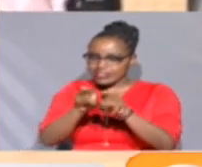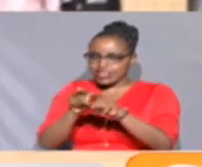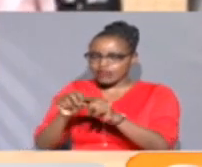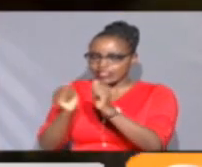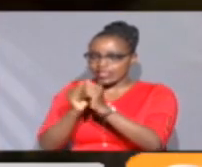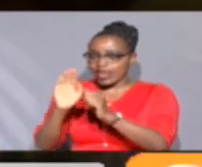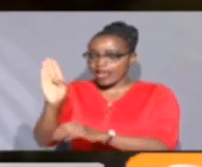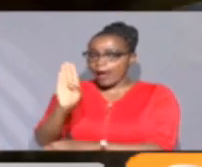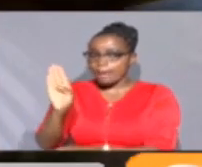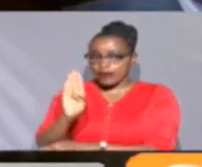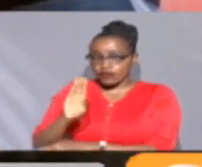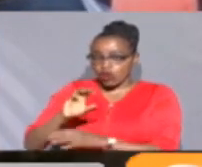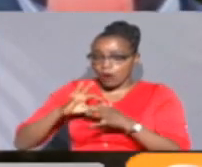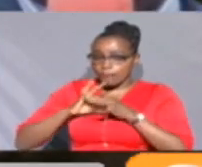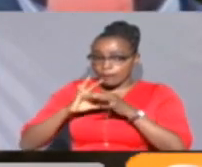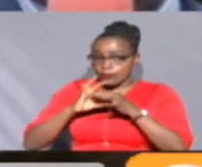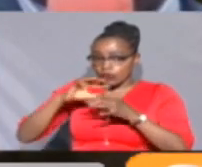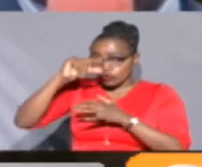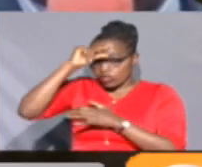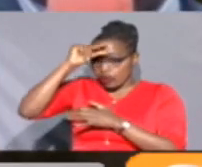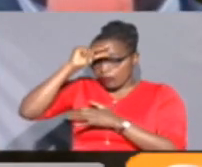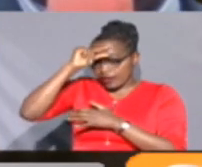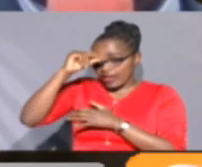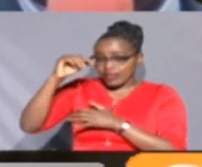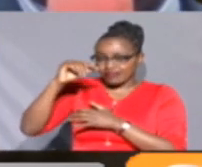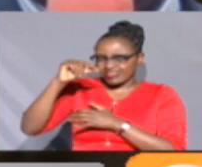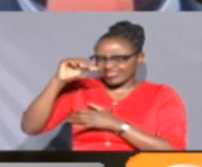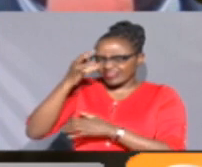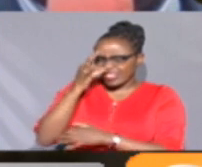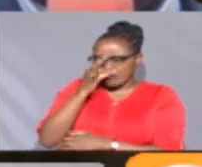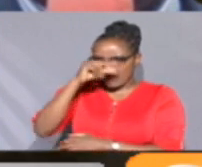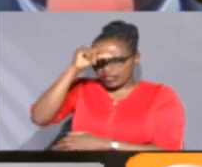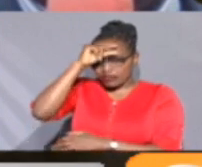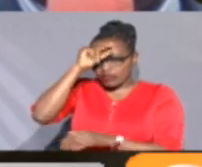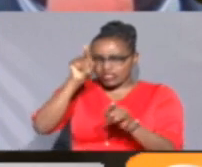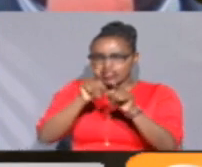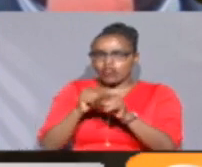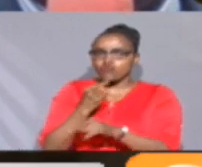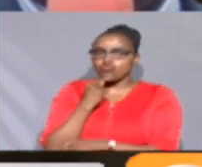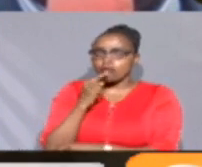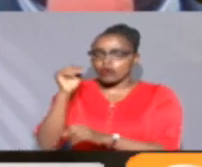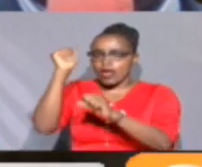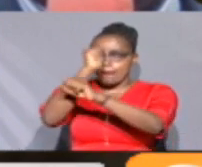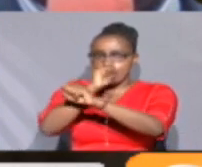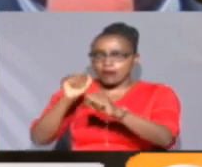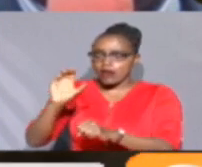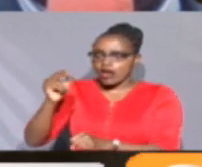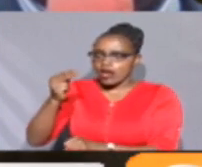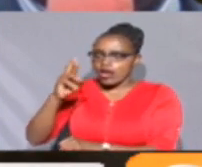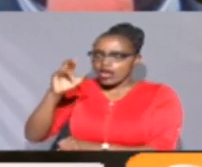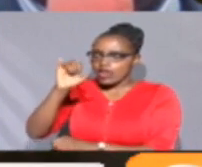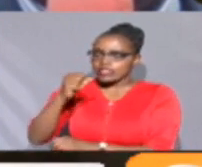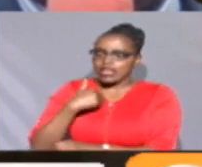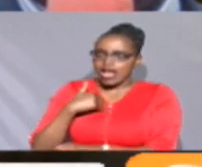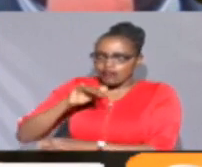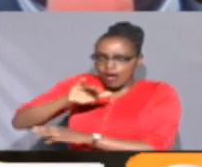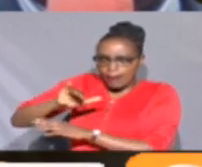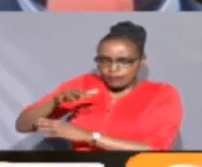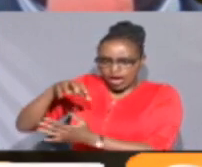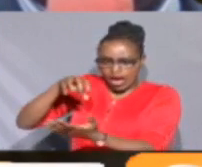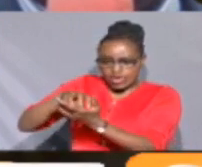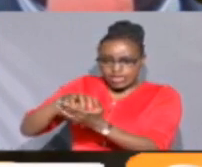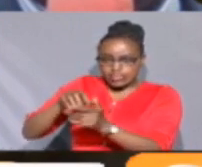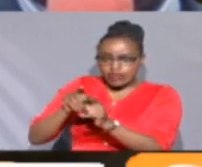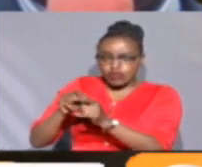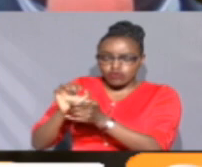billion shillings belong to the Kibaki government, it began in the sunset years of the Moi presidency. Chris Obure still has a pending case. He